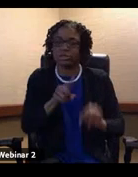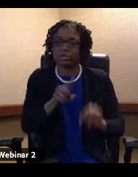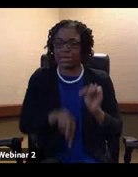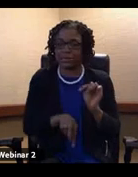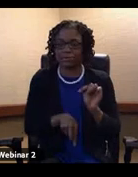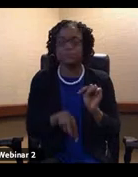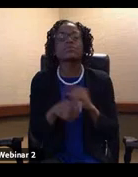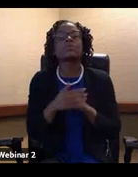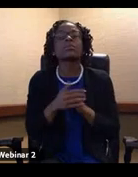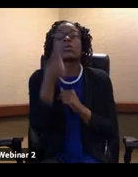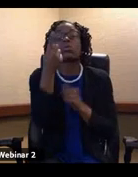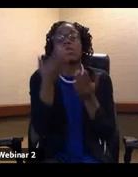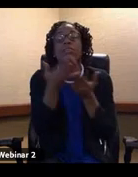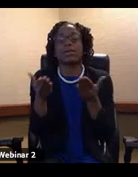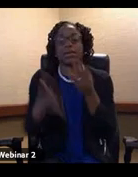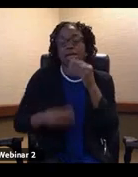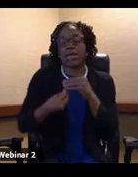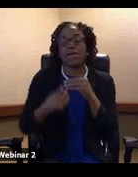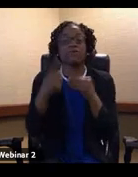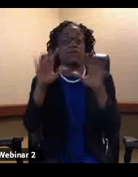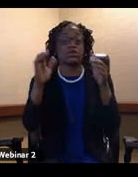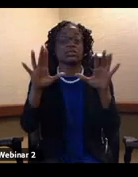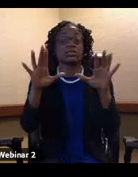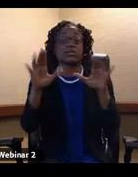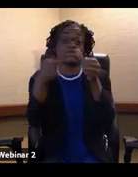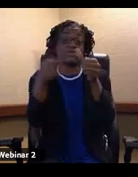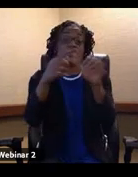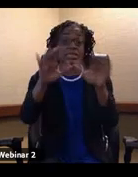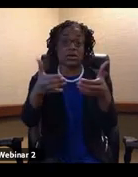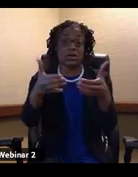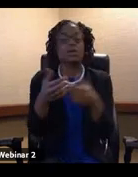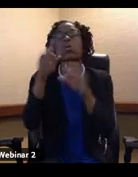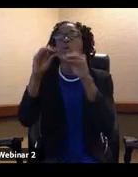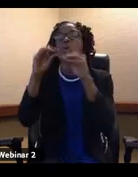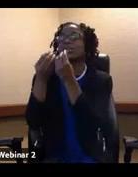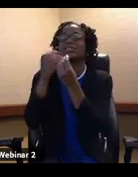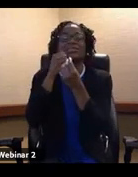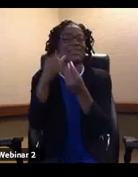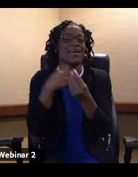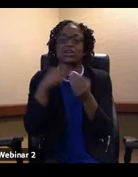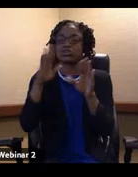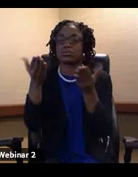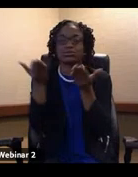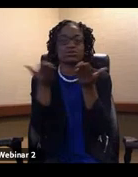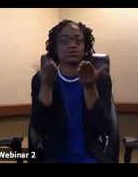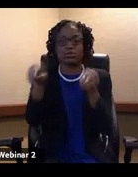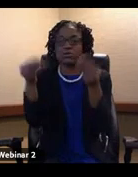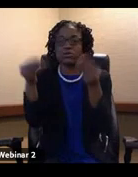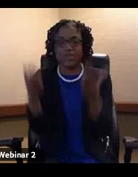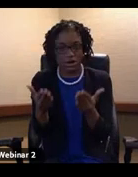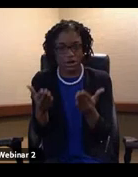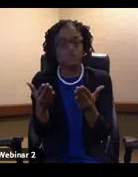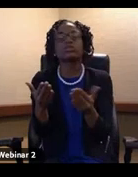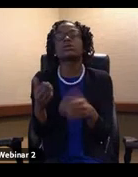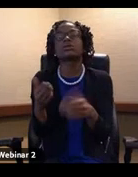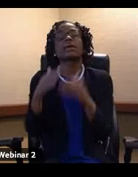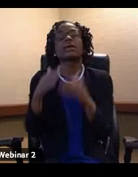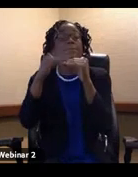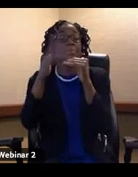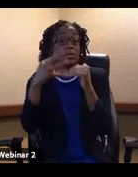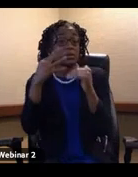One more thing for the first category, organizations that are not victim service providers, but are going to make the case they have the minimum